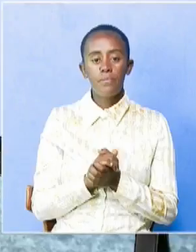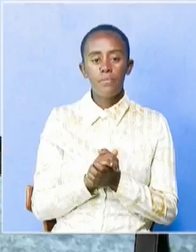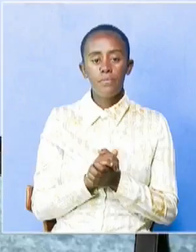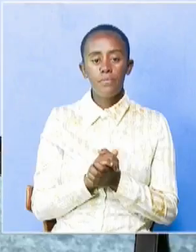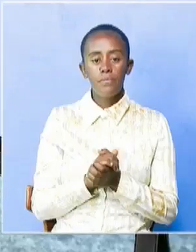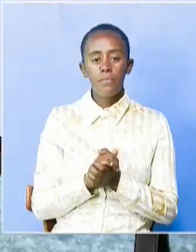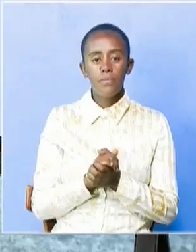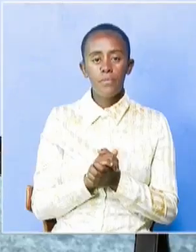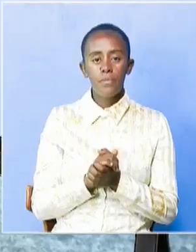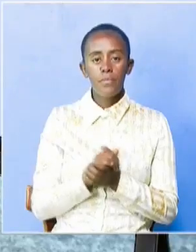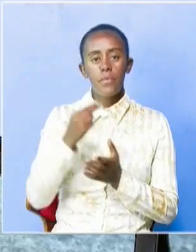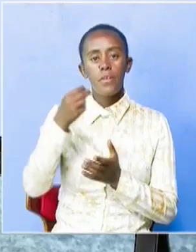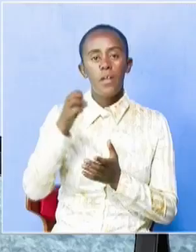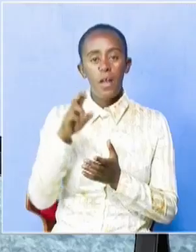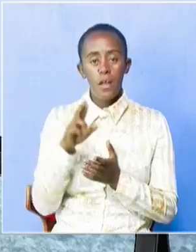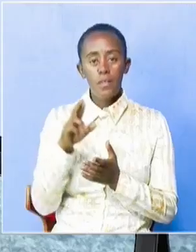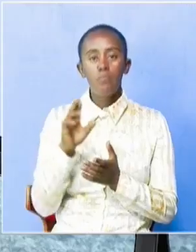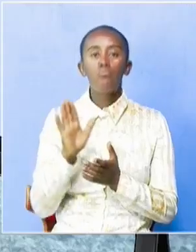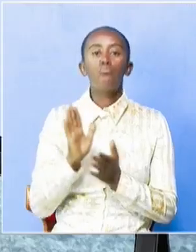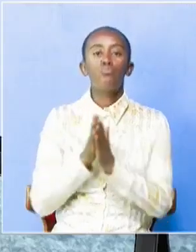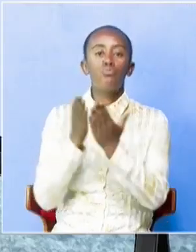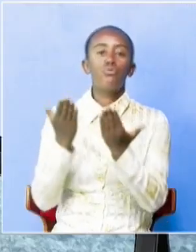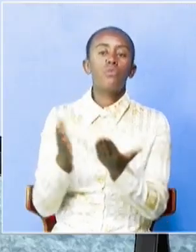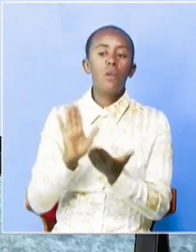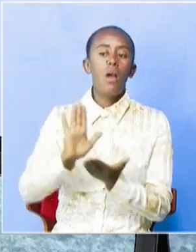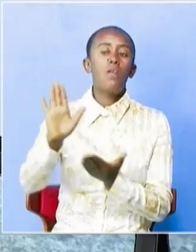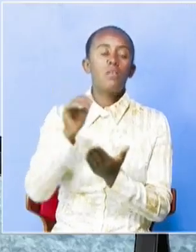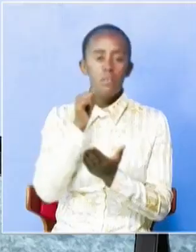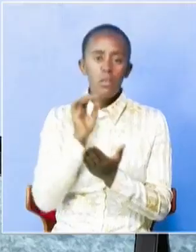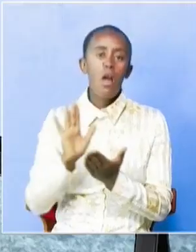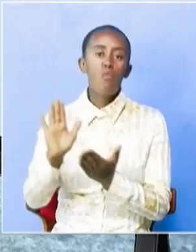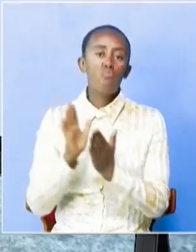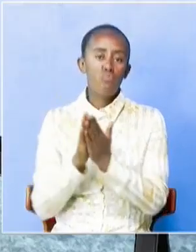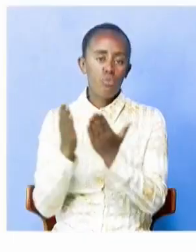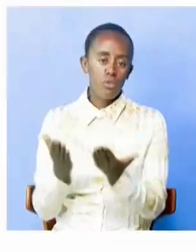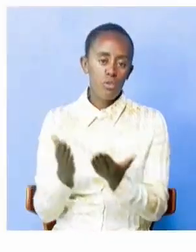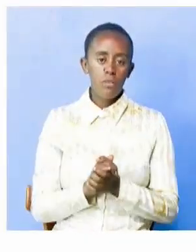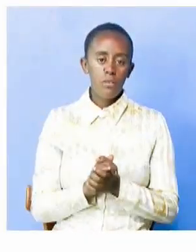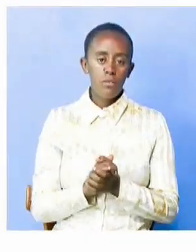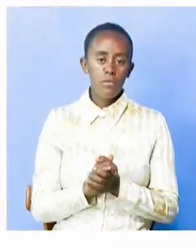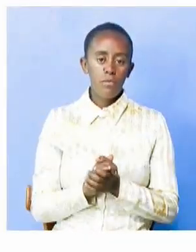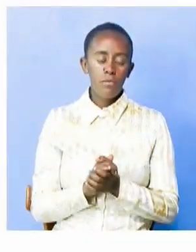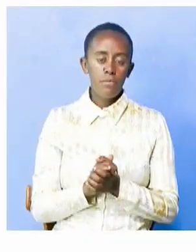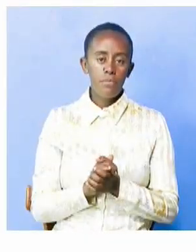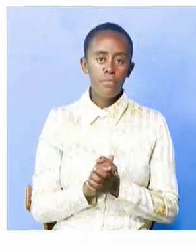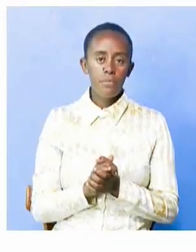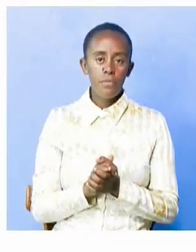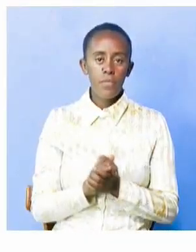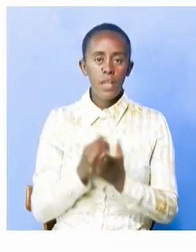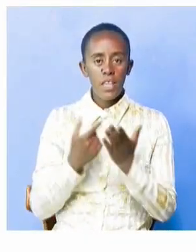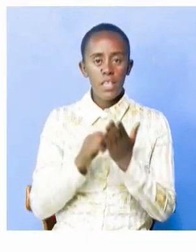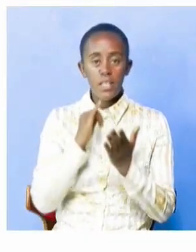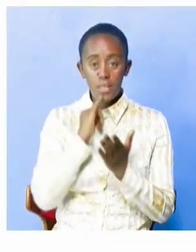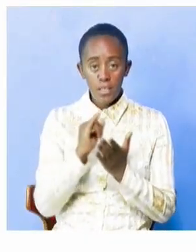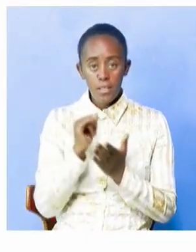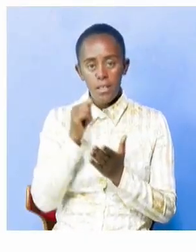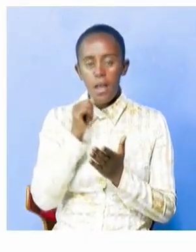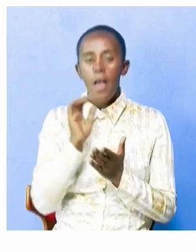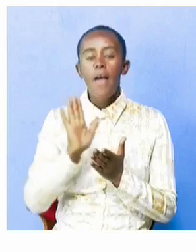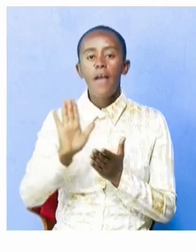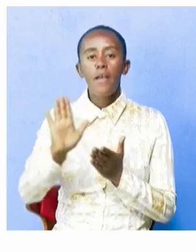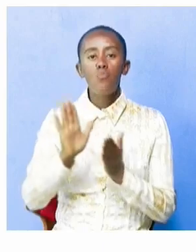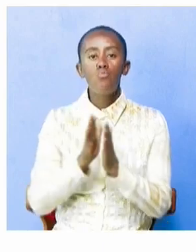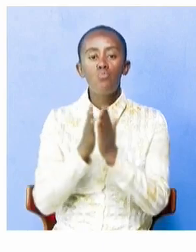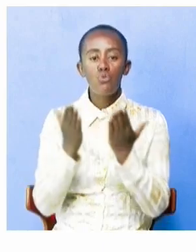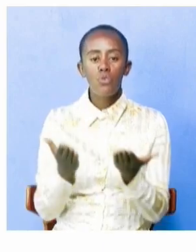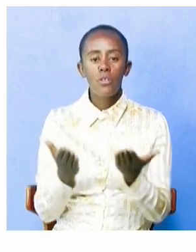book. This is her book. The second one is, this is her book.